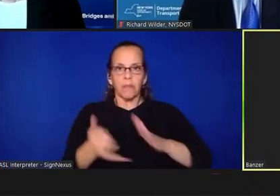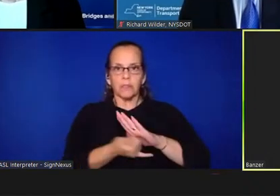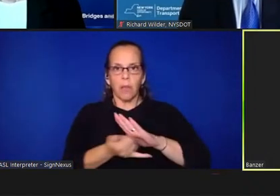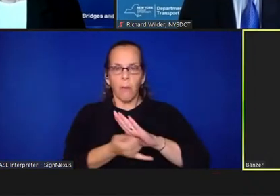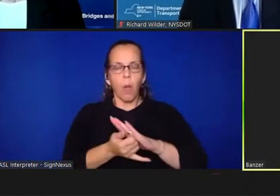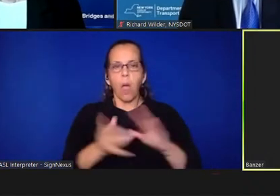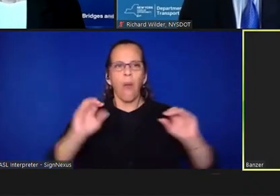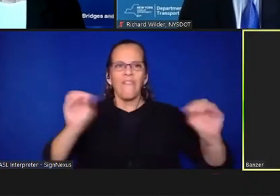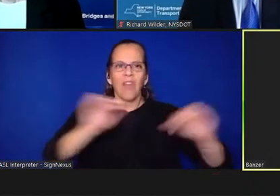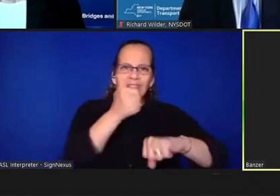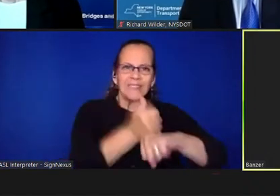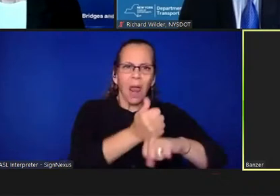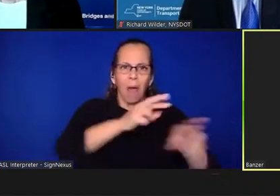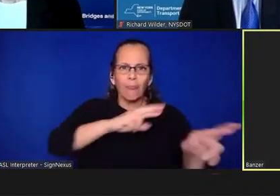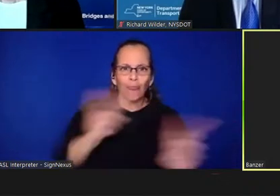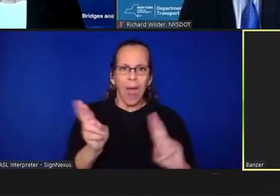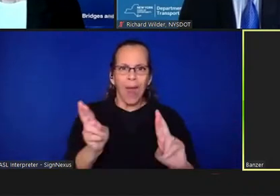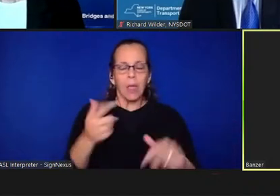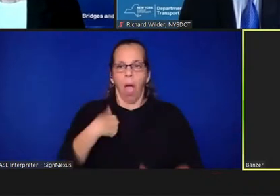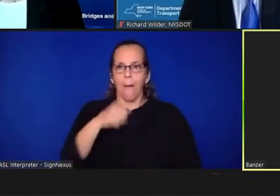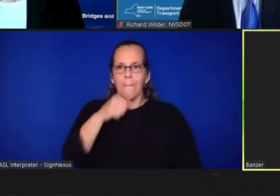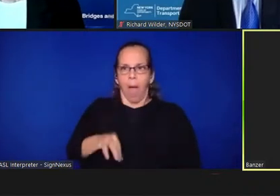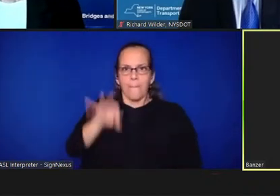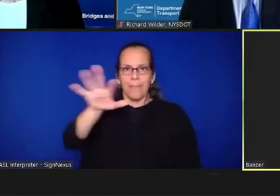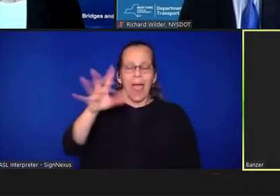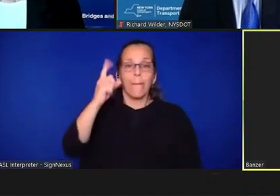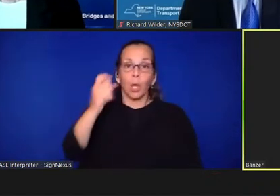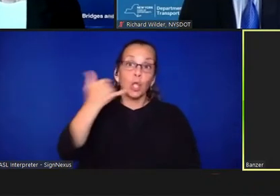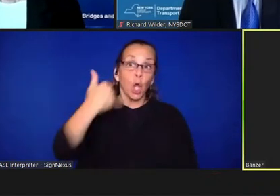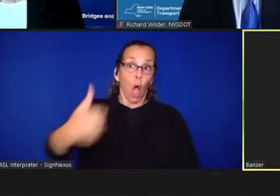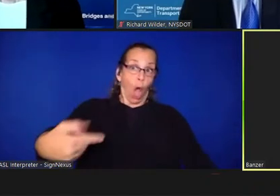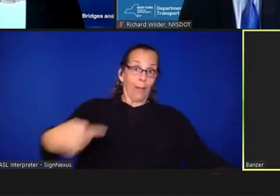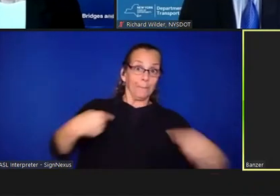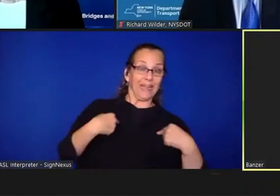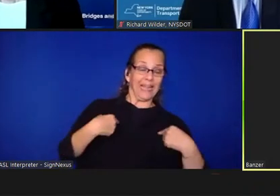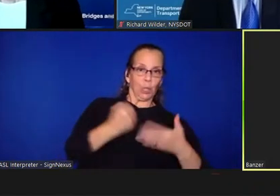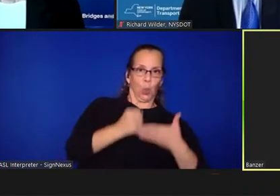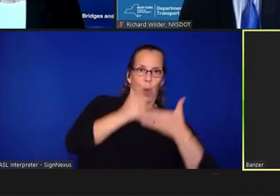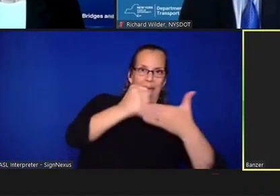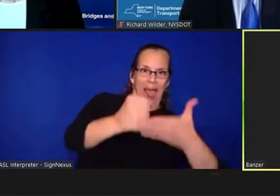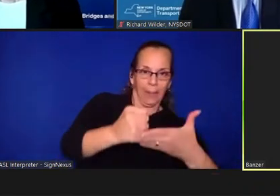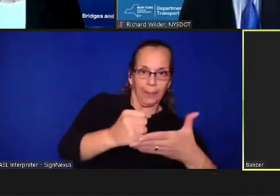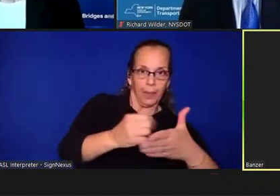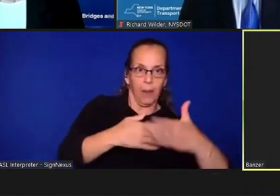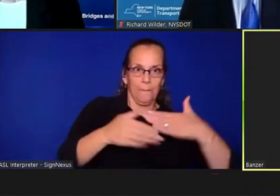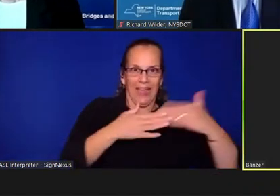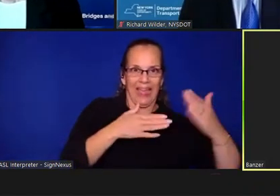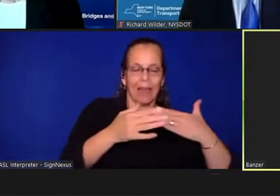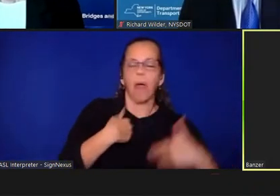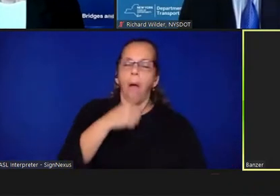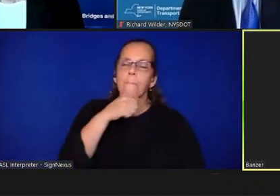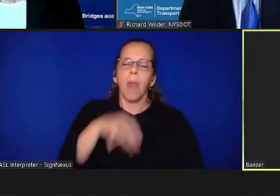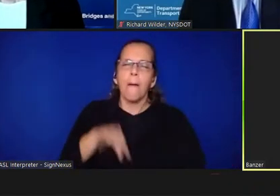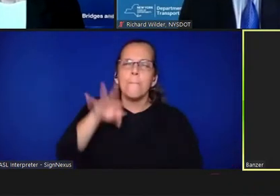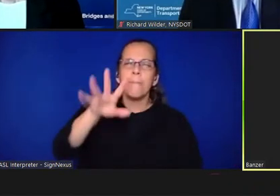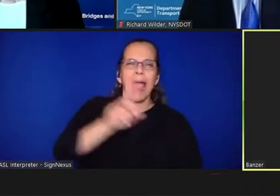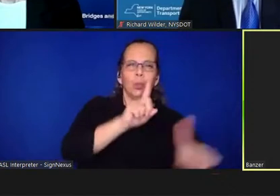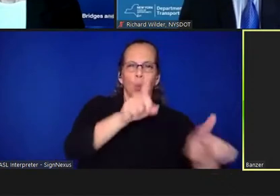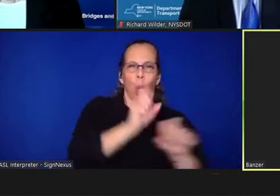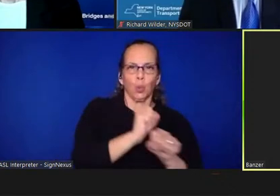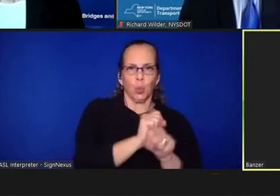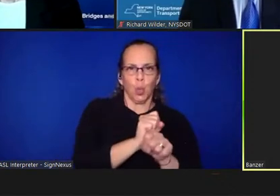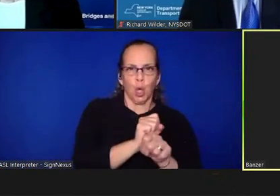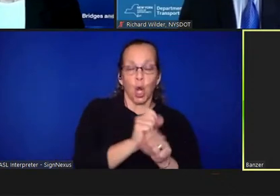paying for it because you're going to be calling people like me to come help build it so I'm not paying to go to work and that being said